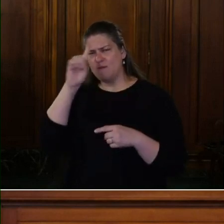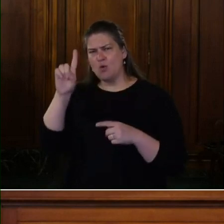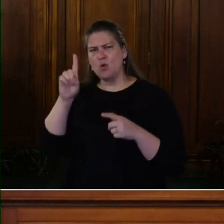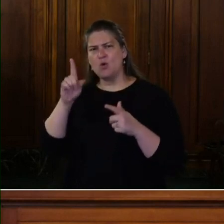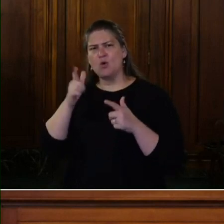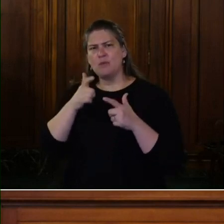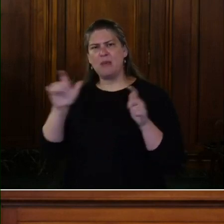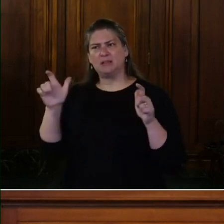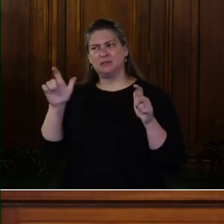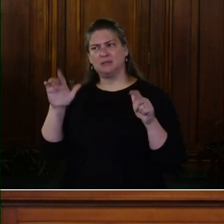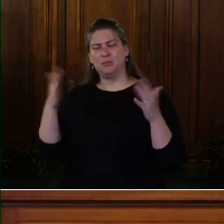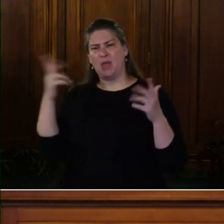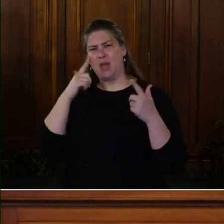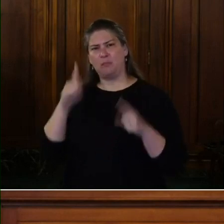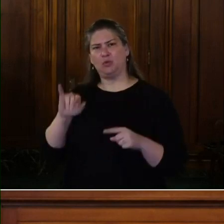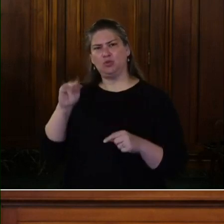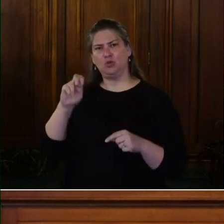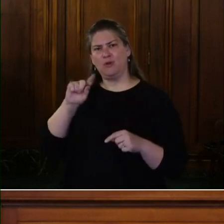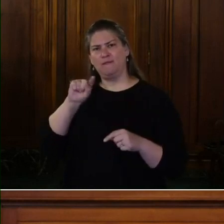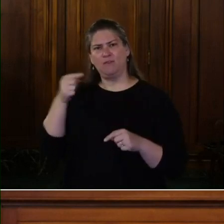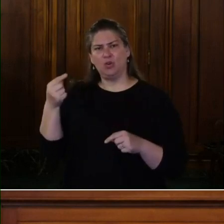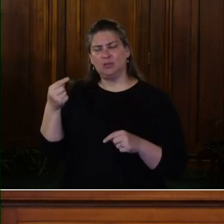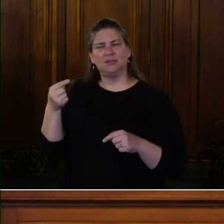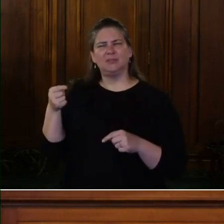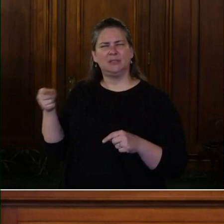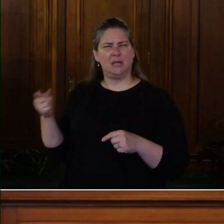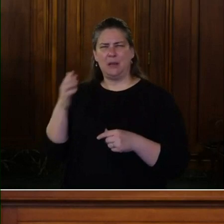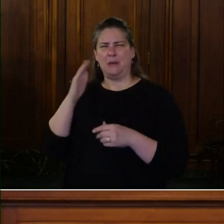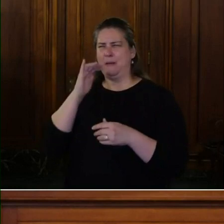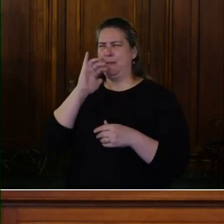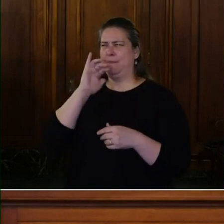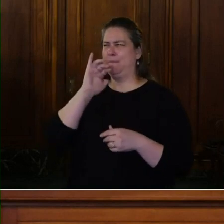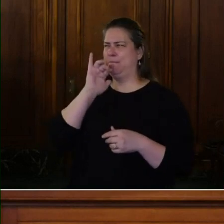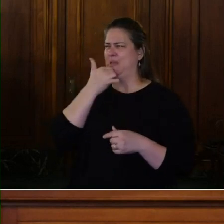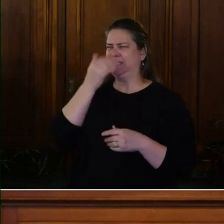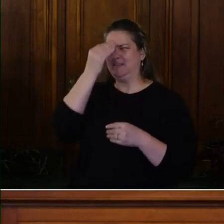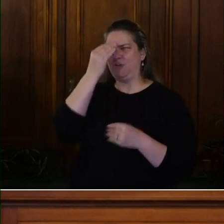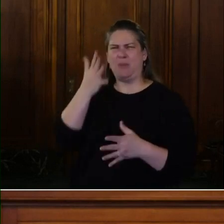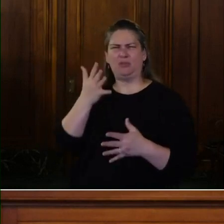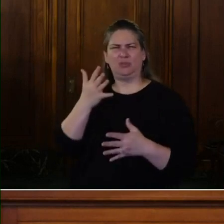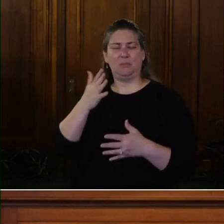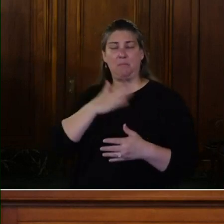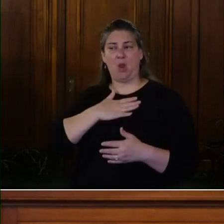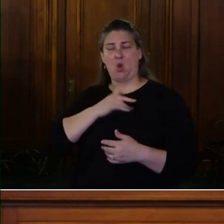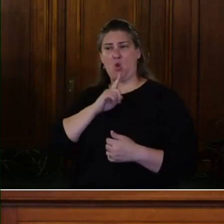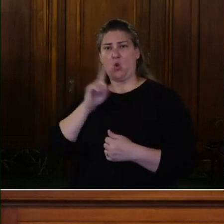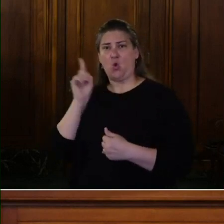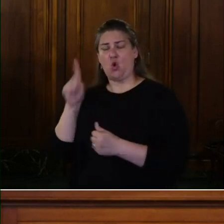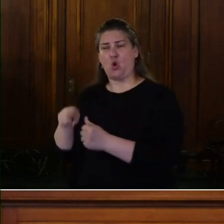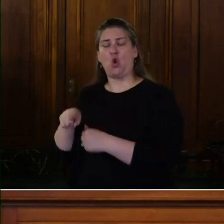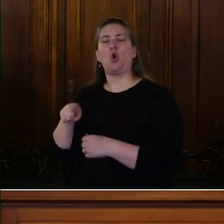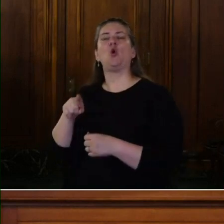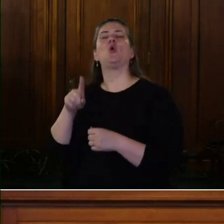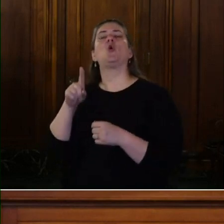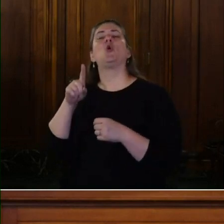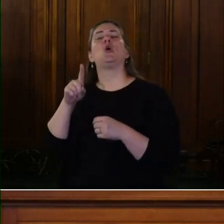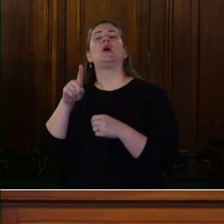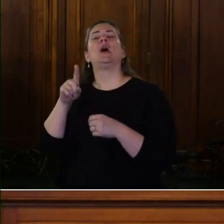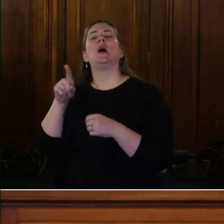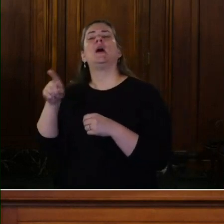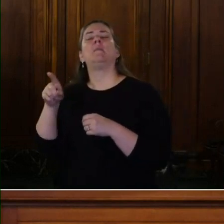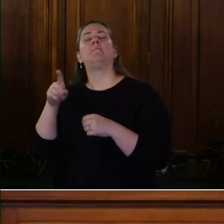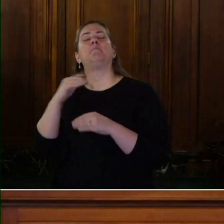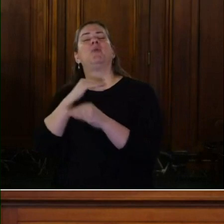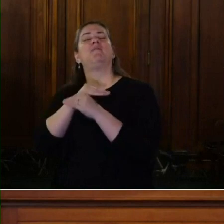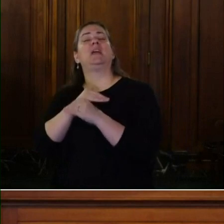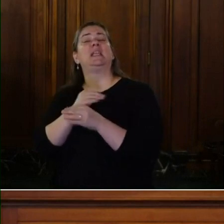going to start happening on June 1st? This is some misinformation that's been out there. My order preventing evictions does not expire on June the